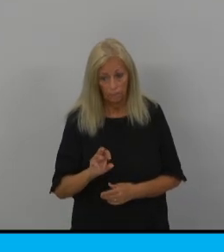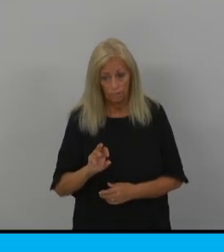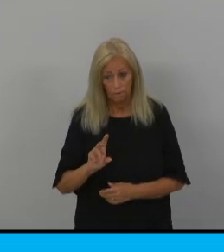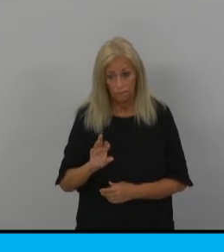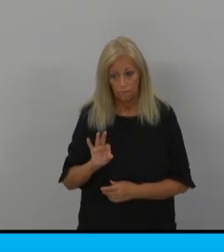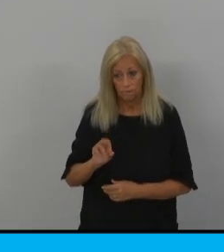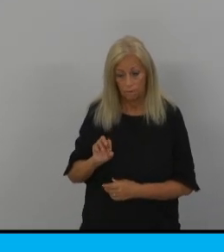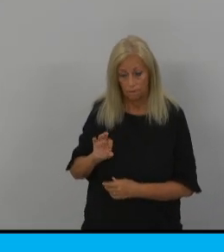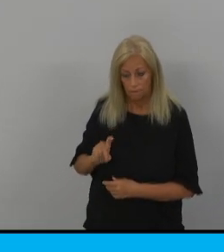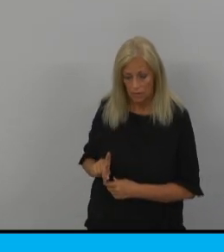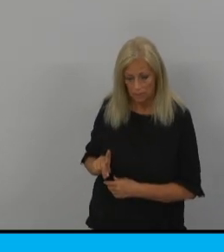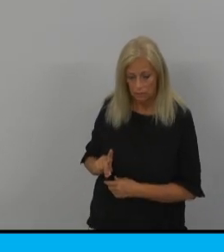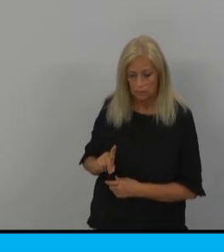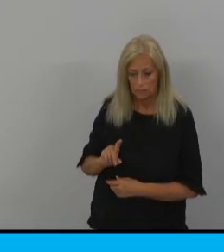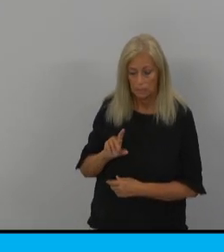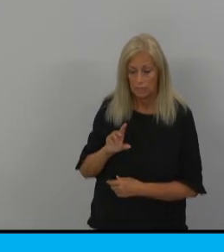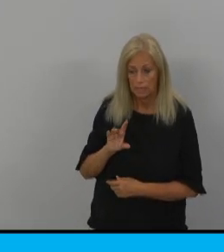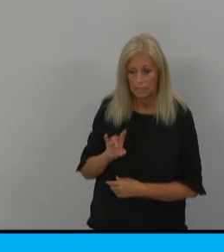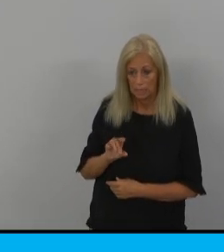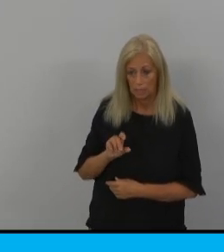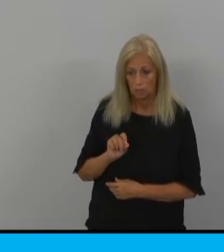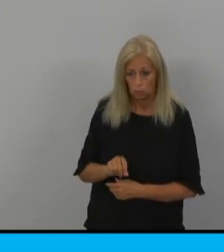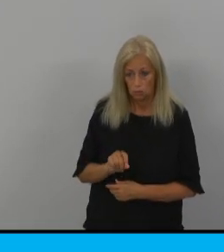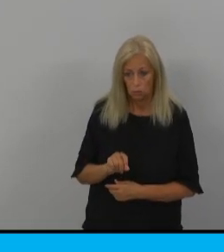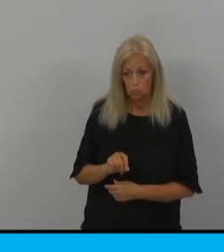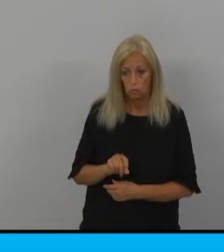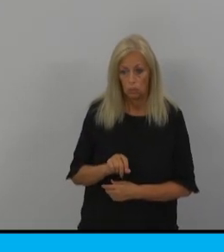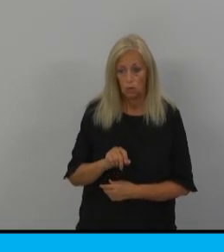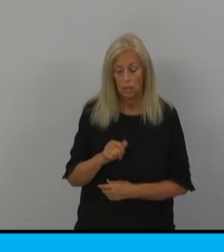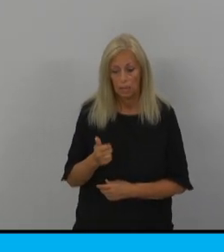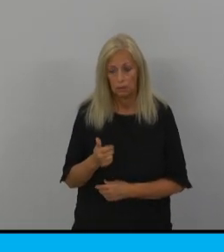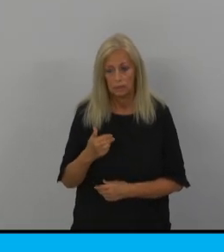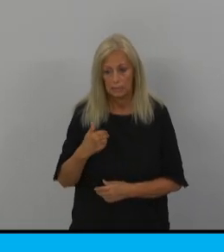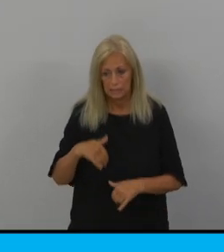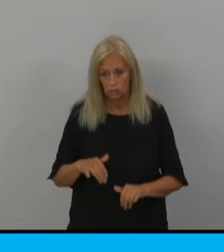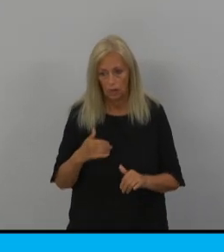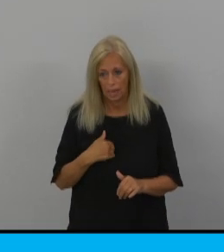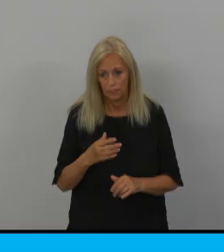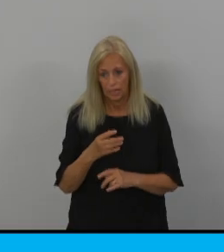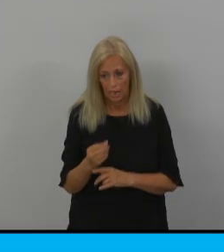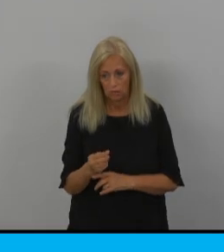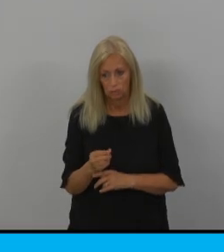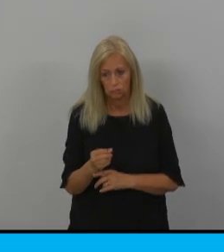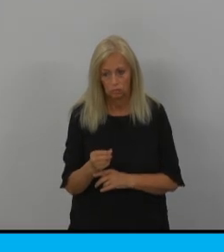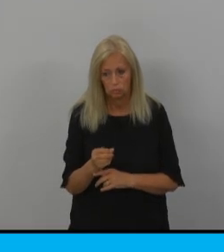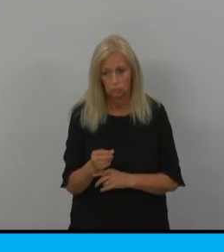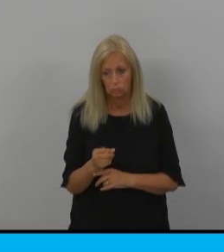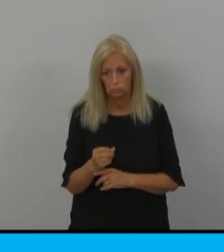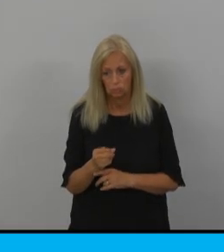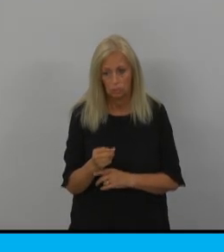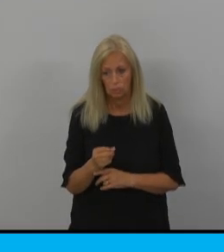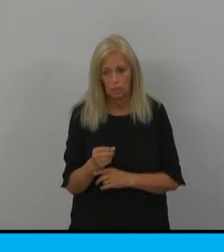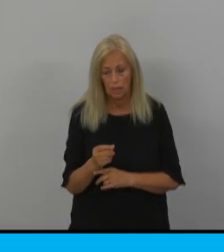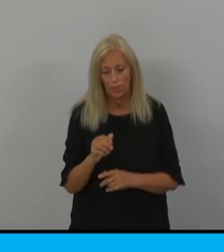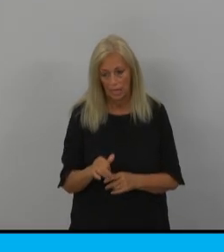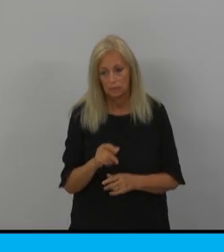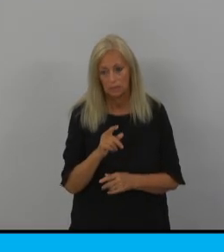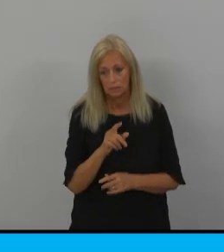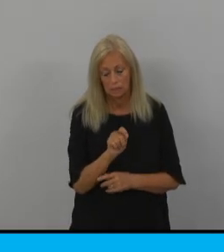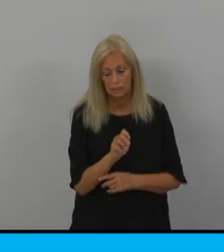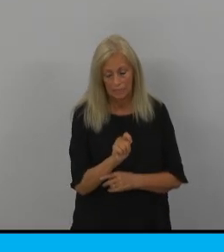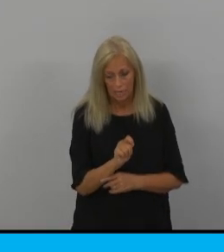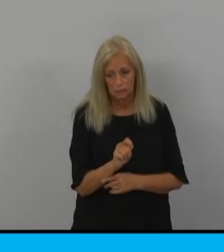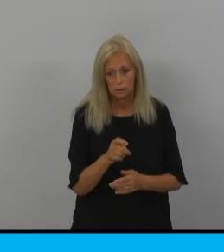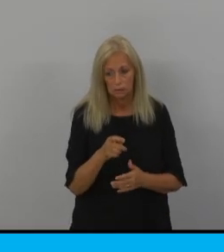of the 2008-9 bonds and another bond series that we still had outstanding. These are actually taxable bonds.